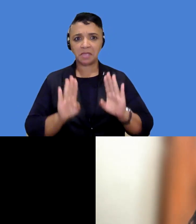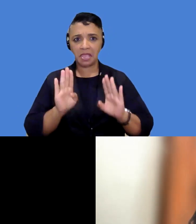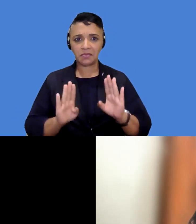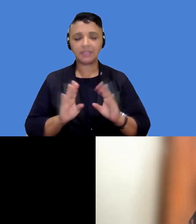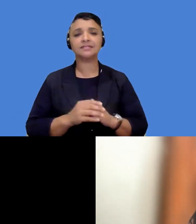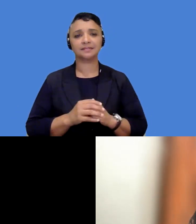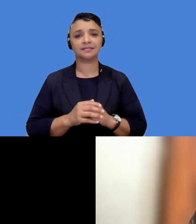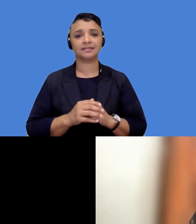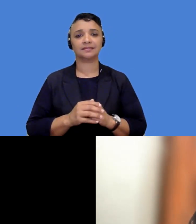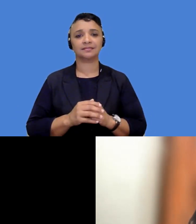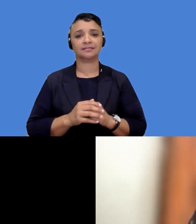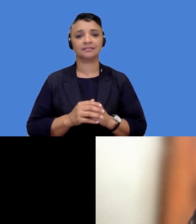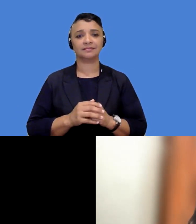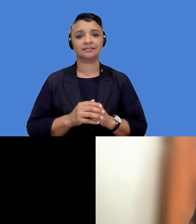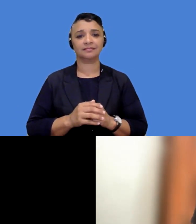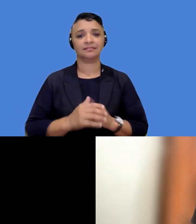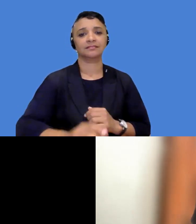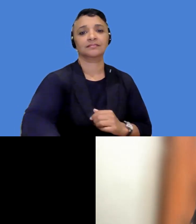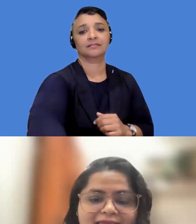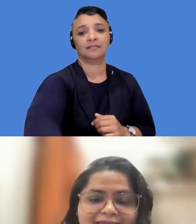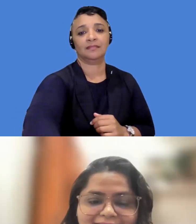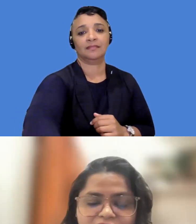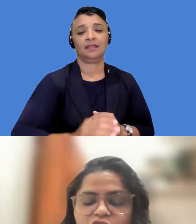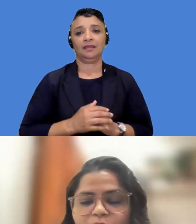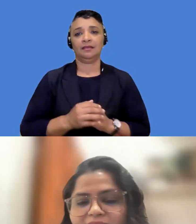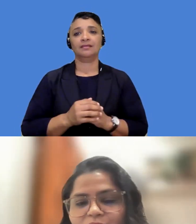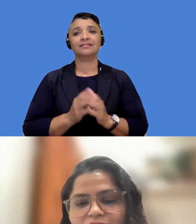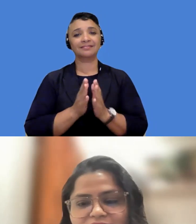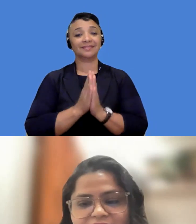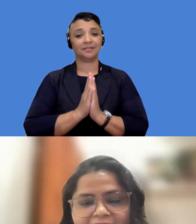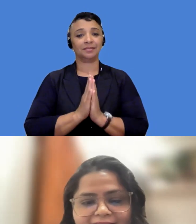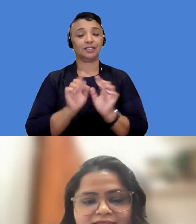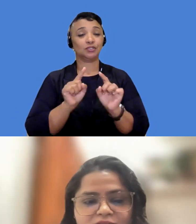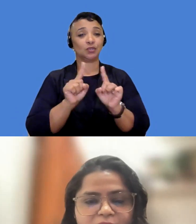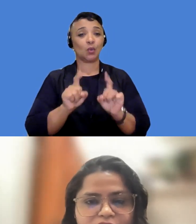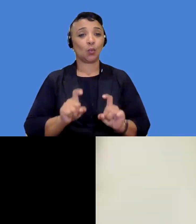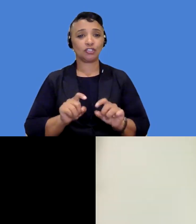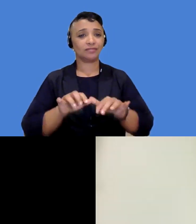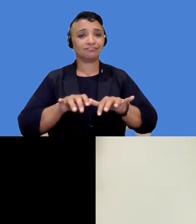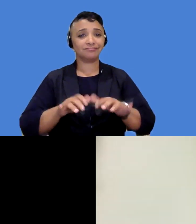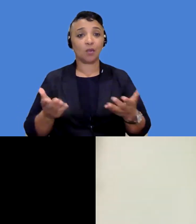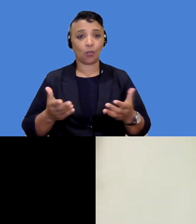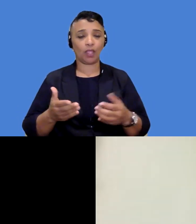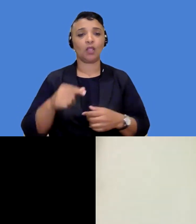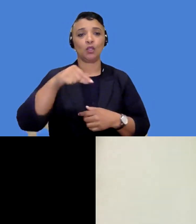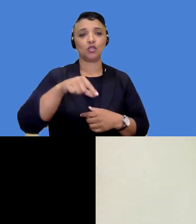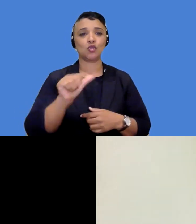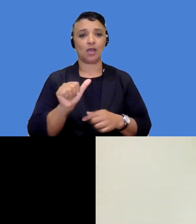audience members to please put their questions in the Q&A box at the bottom of the